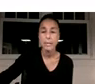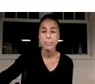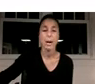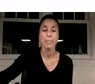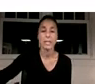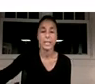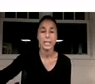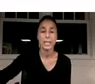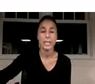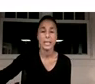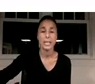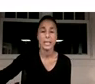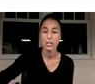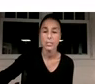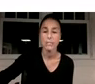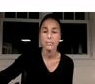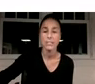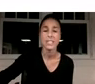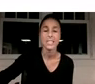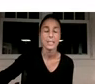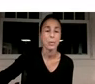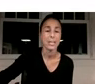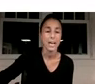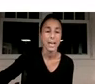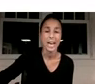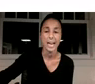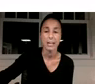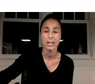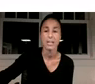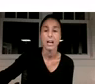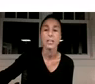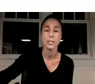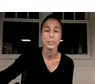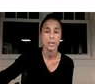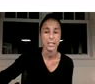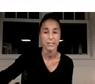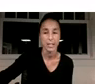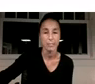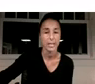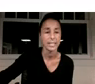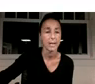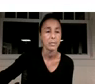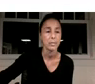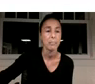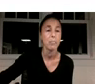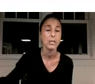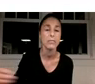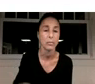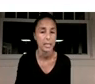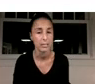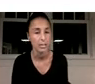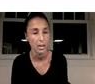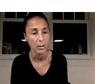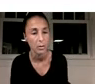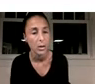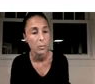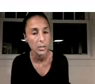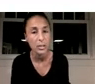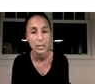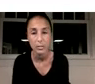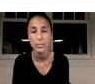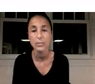The nominated property is within the larger 56.9 acres Hunter's Branch development established more than 40 years